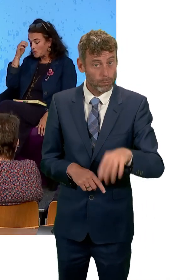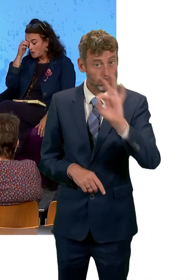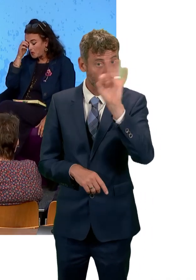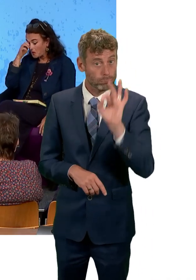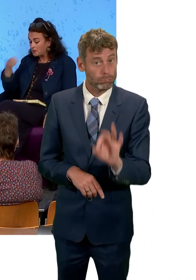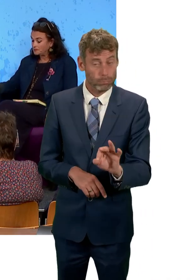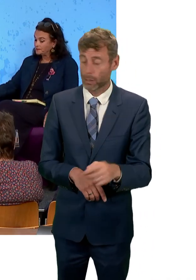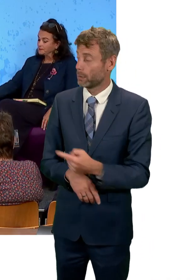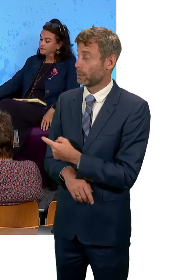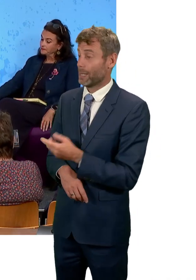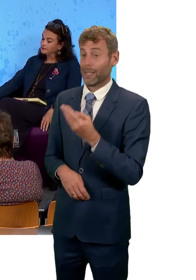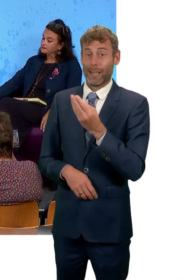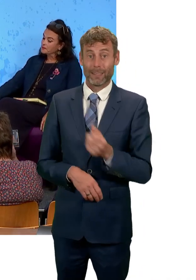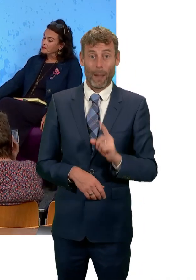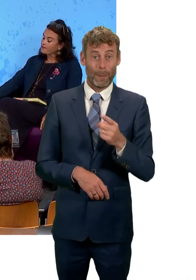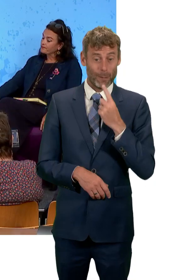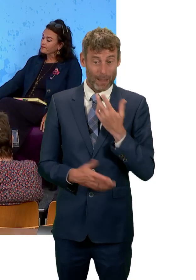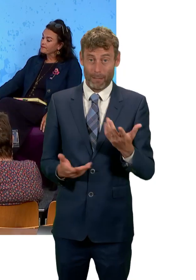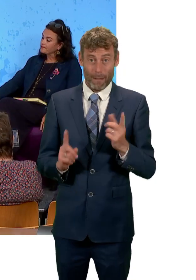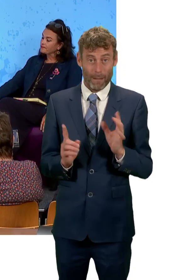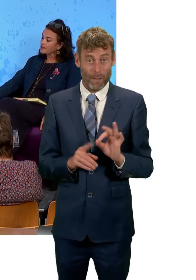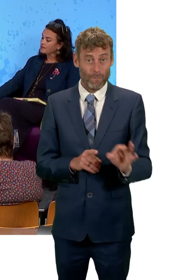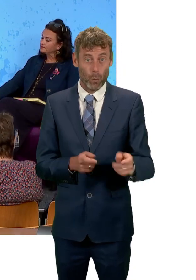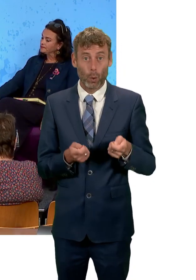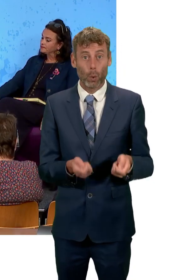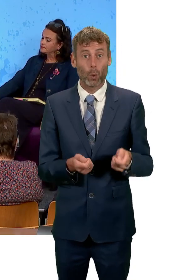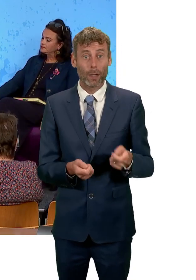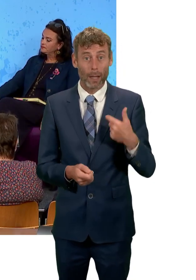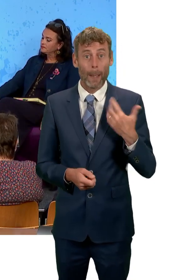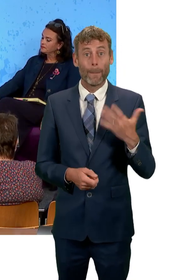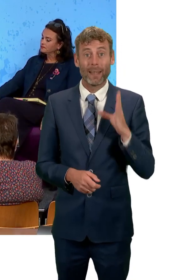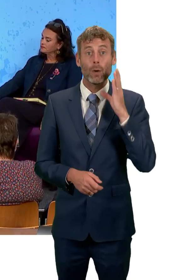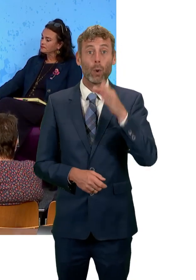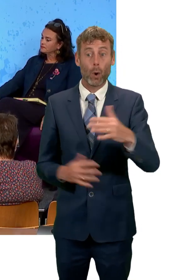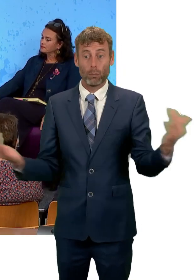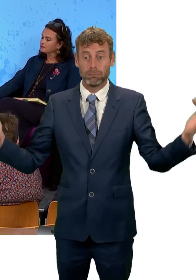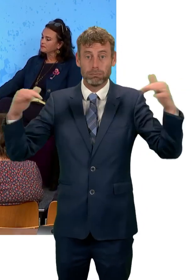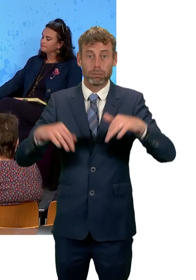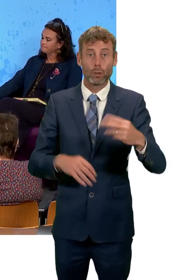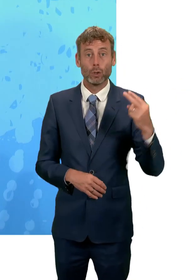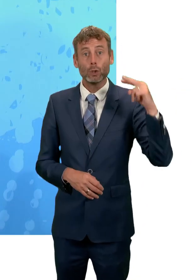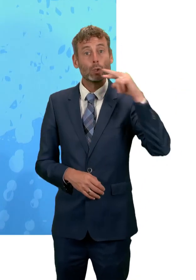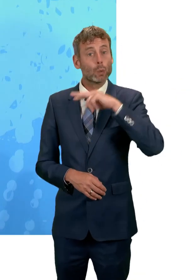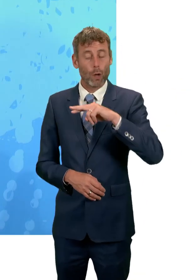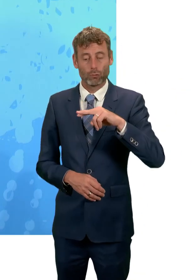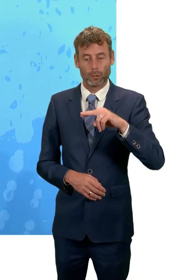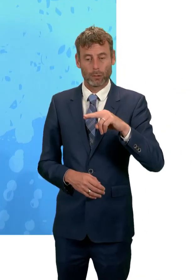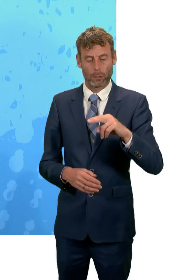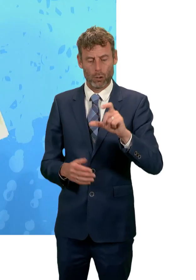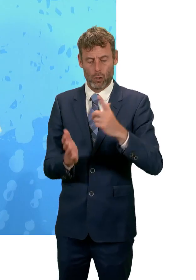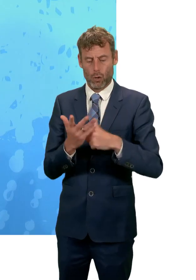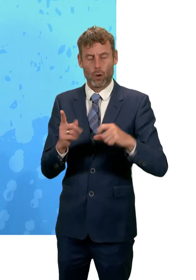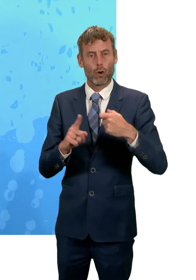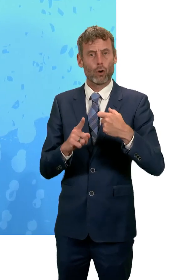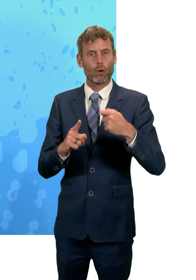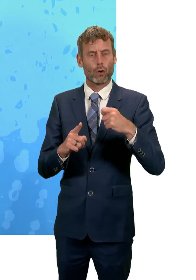done events where there was 200 crock pots that did everything. There was a pressure cooker, I think it was a